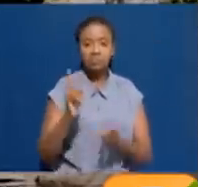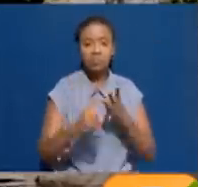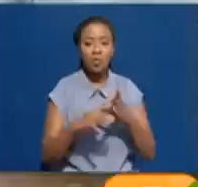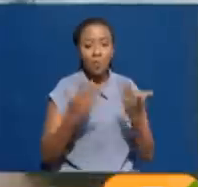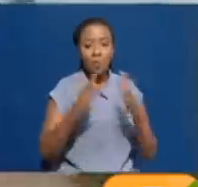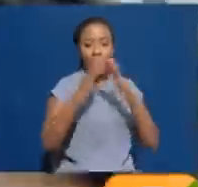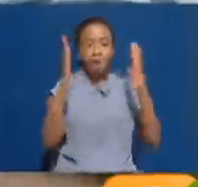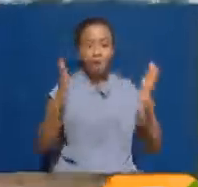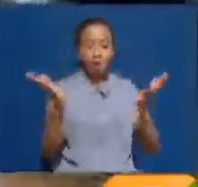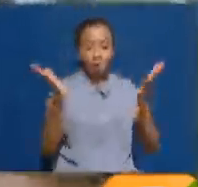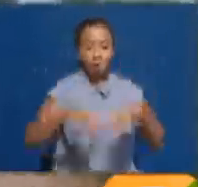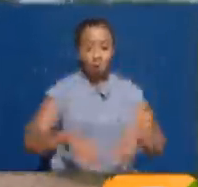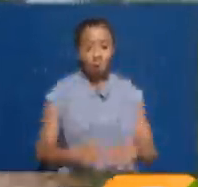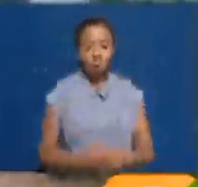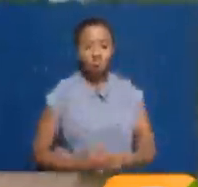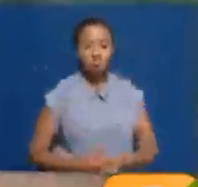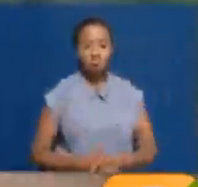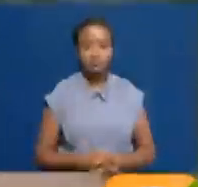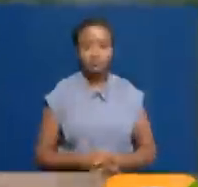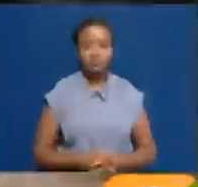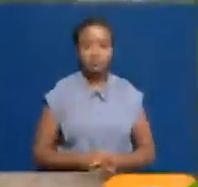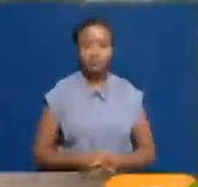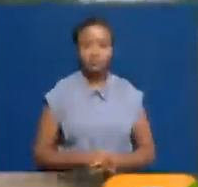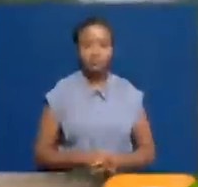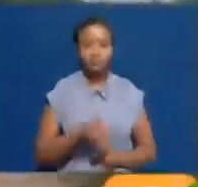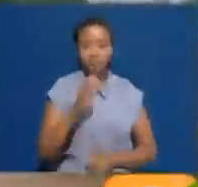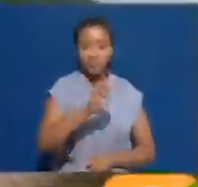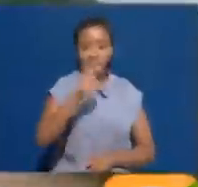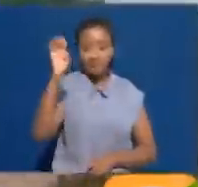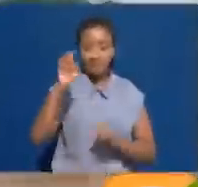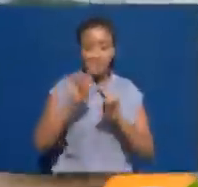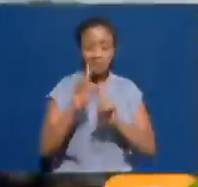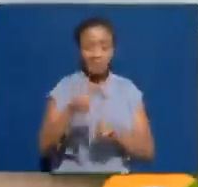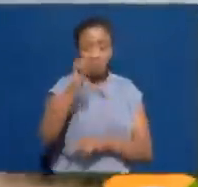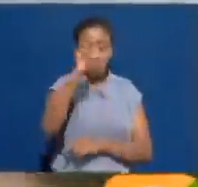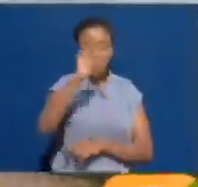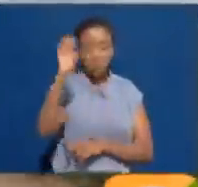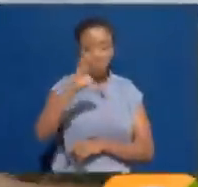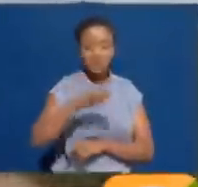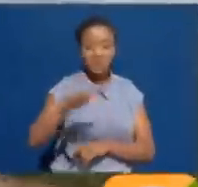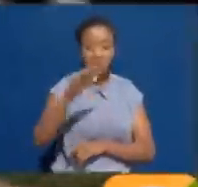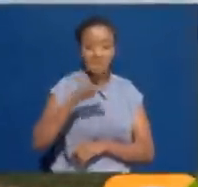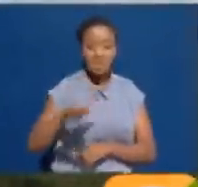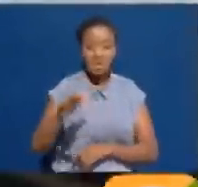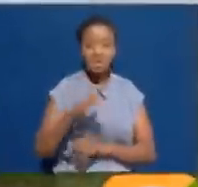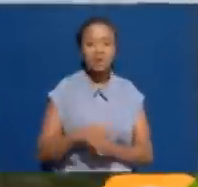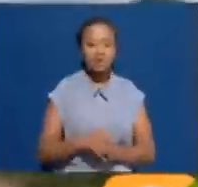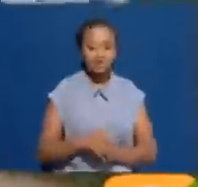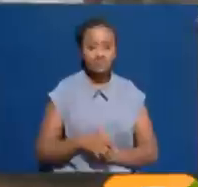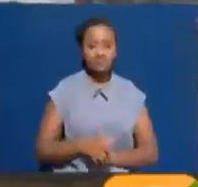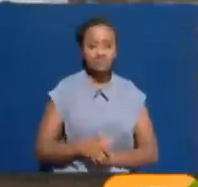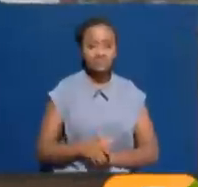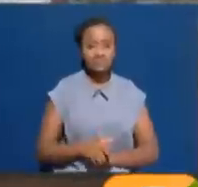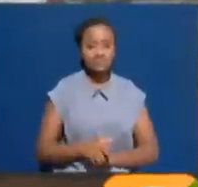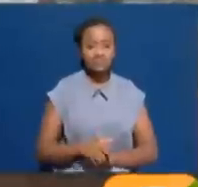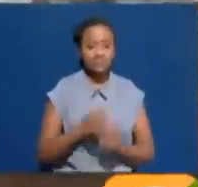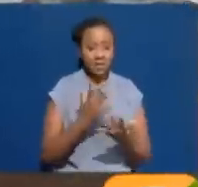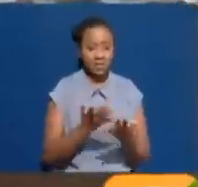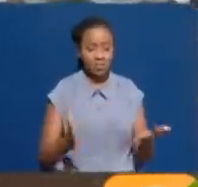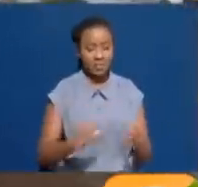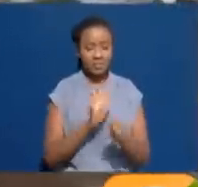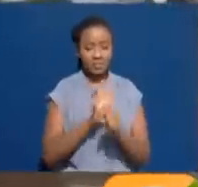houses. In the eastern and northeastern counties, the floods have left communities reeling from the destruction of property